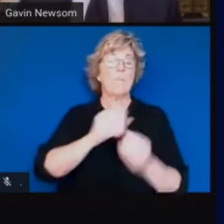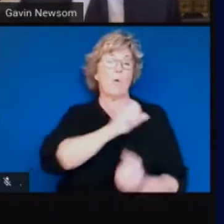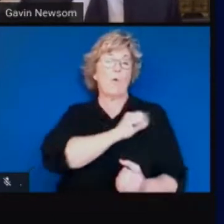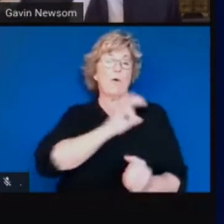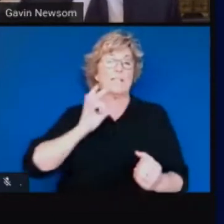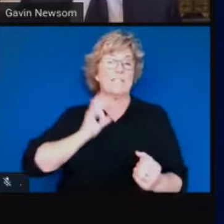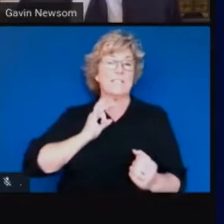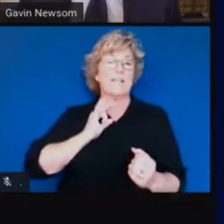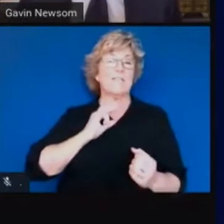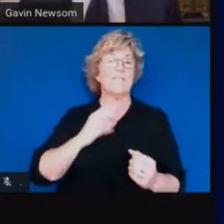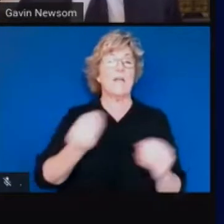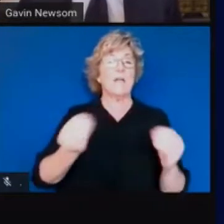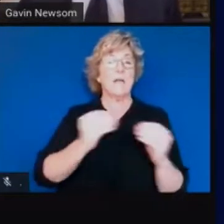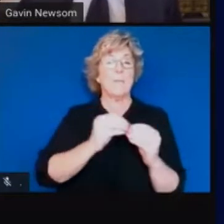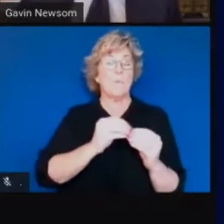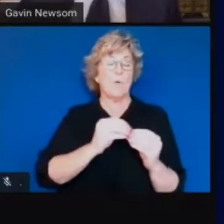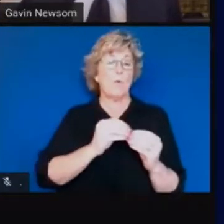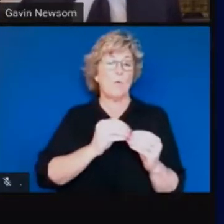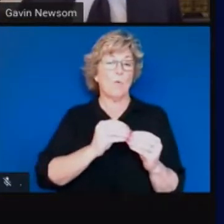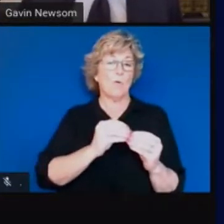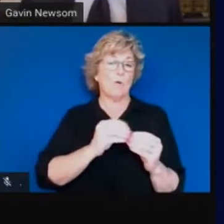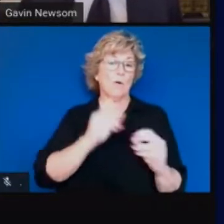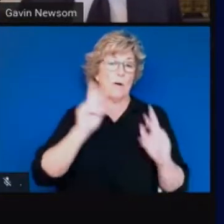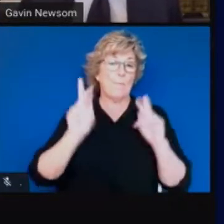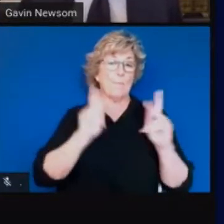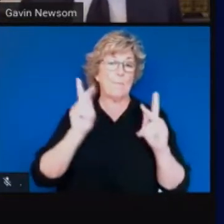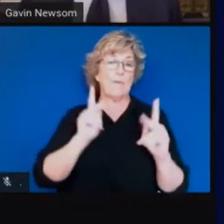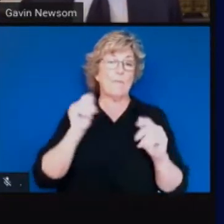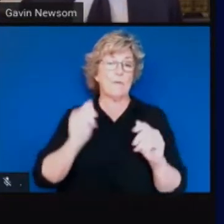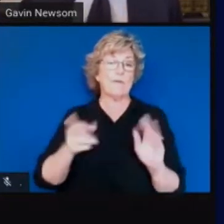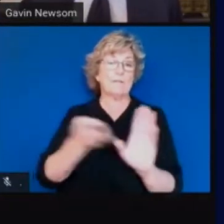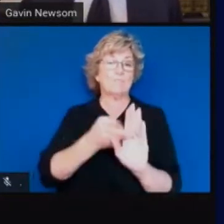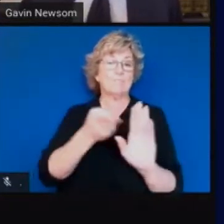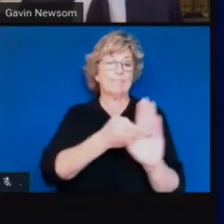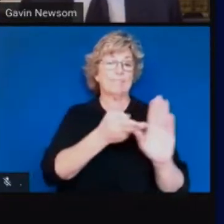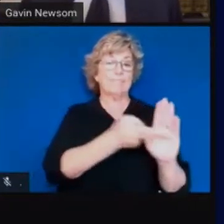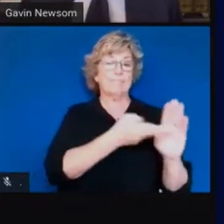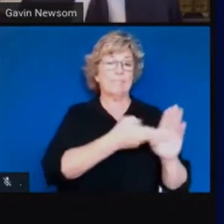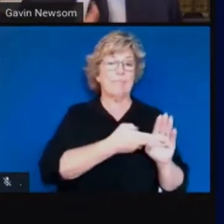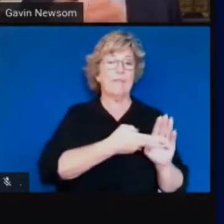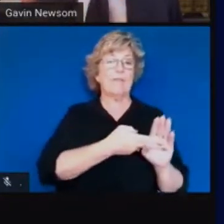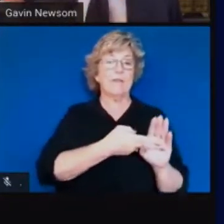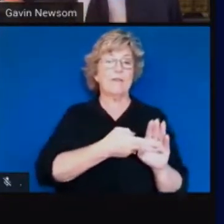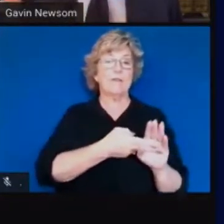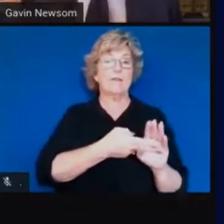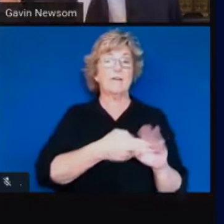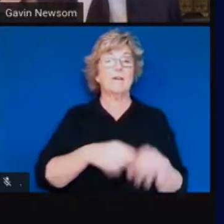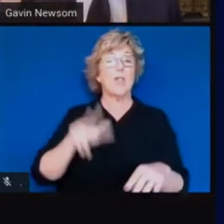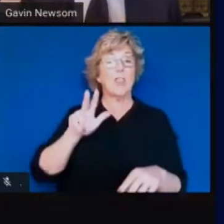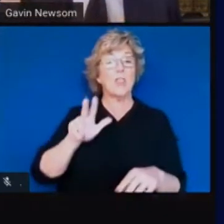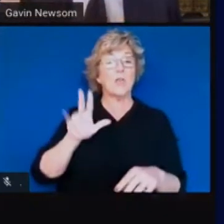for more patients to make their way in to these critical facilities.